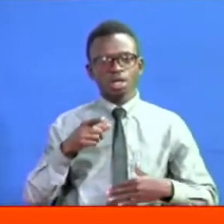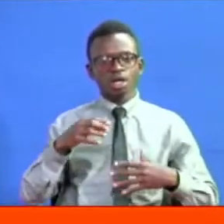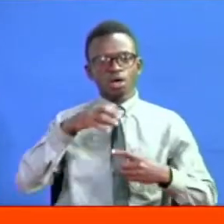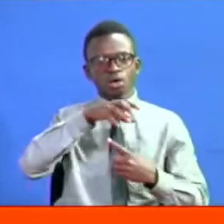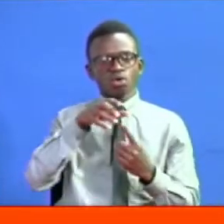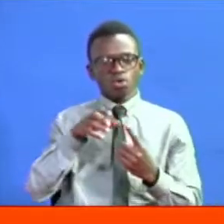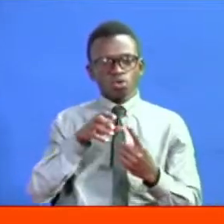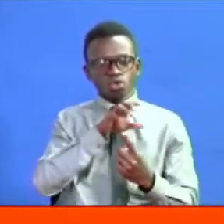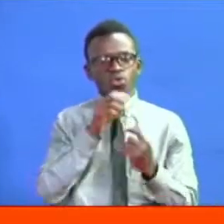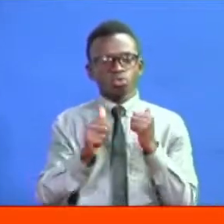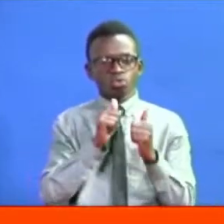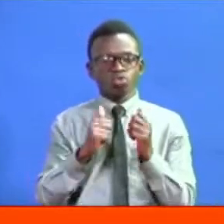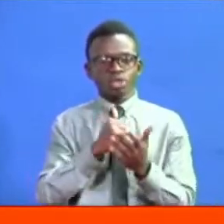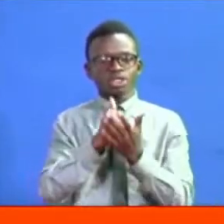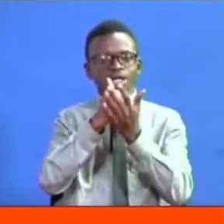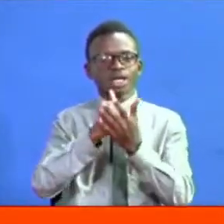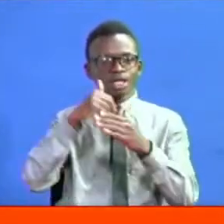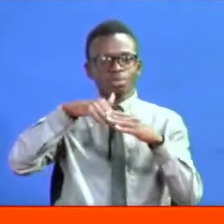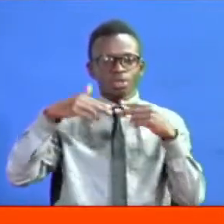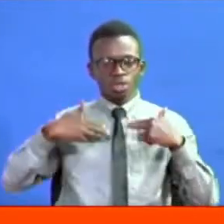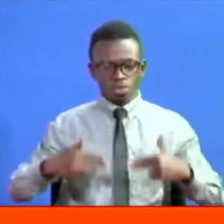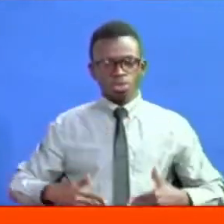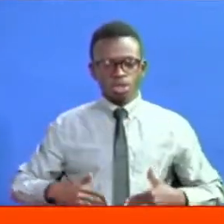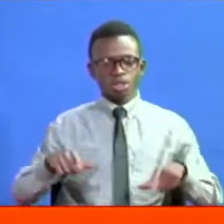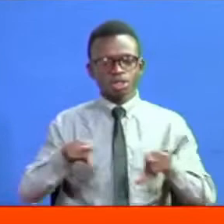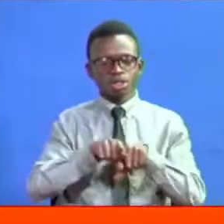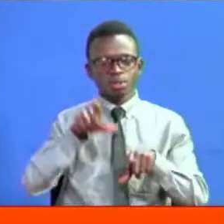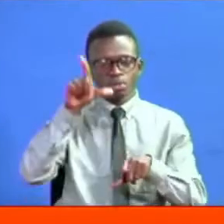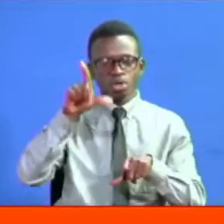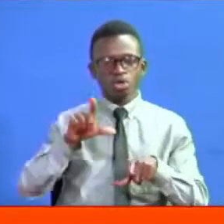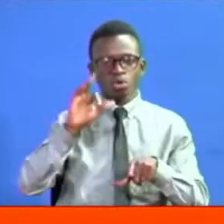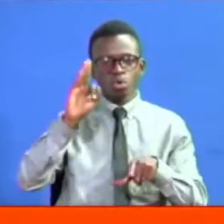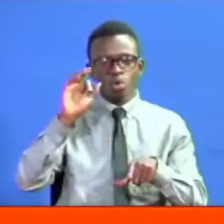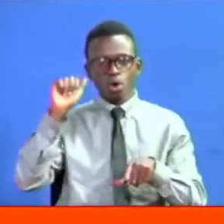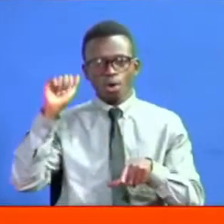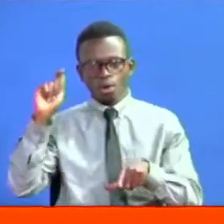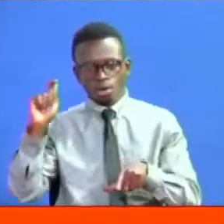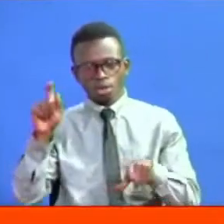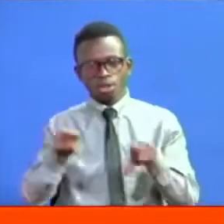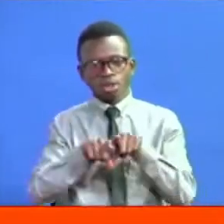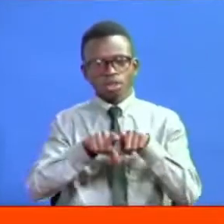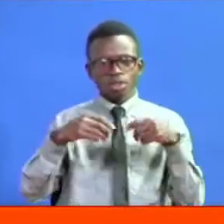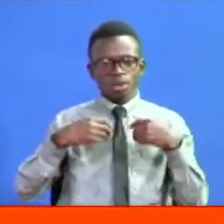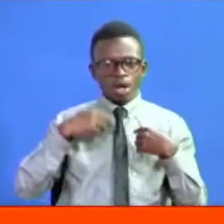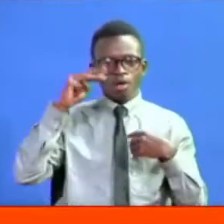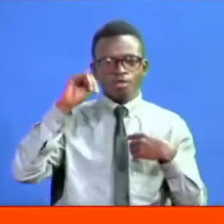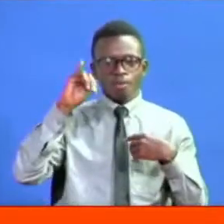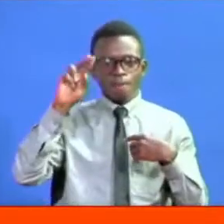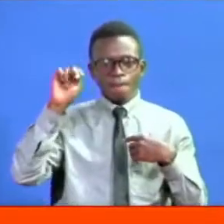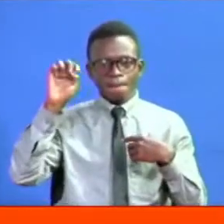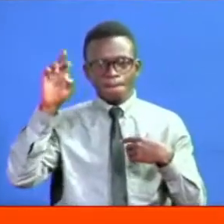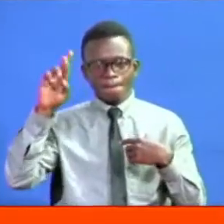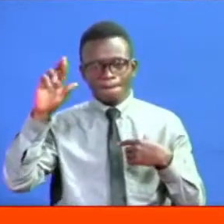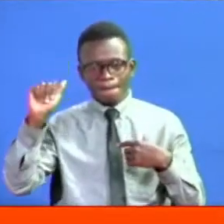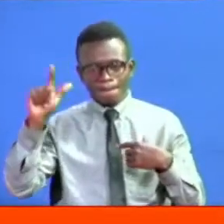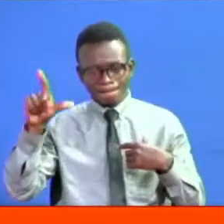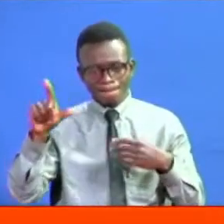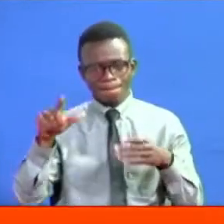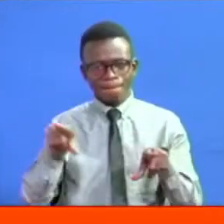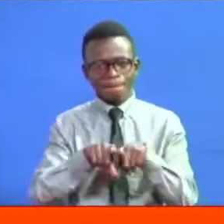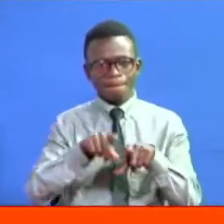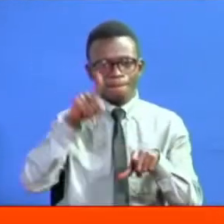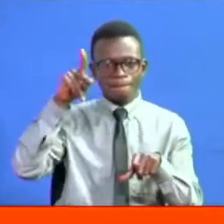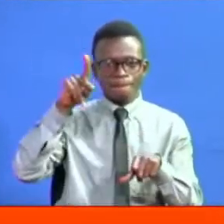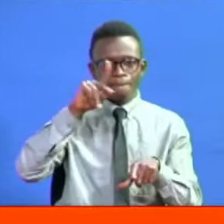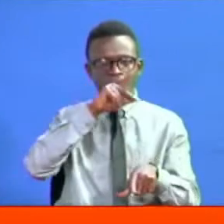digestion and lowers body fat. Broccoli also contains minerals like vitamin C, proteins,